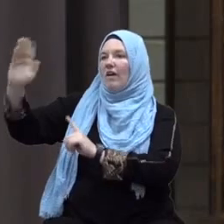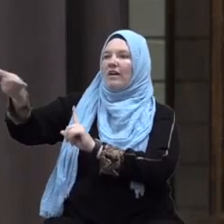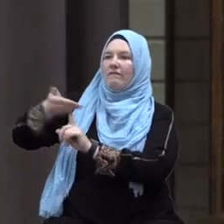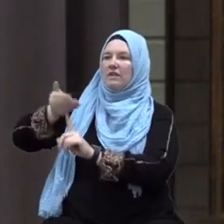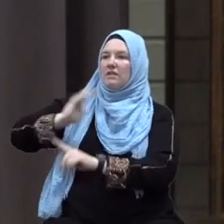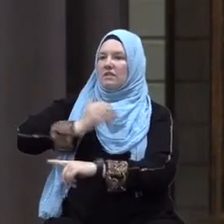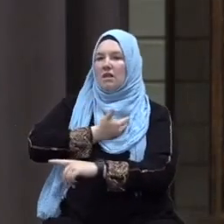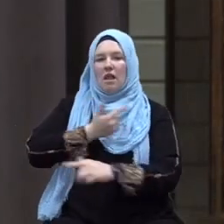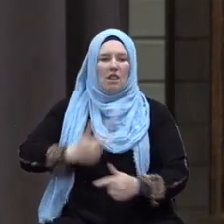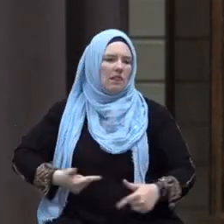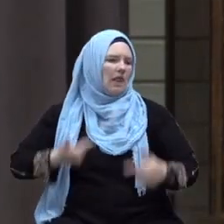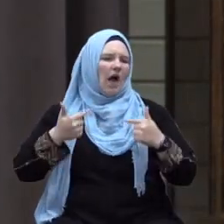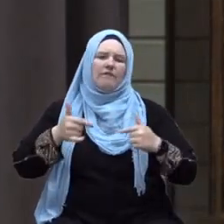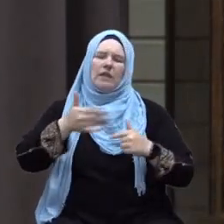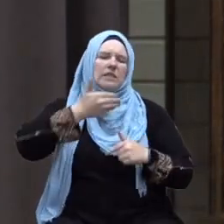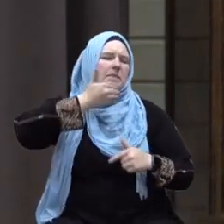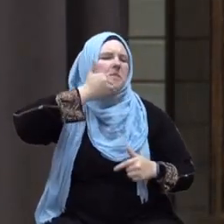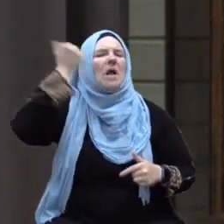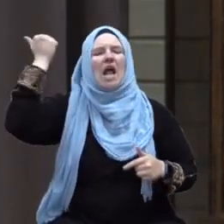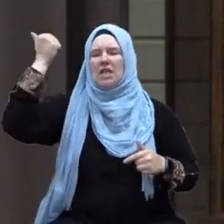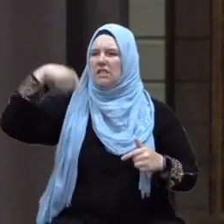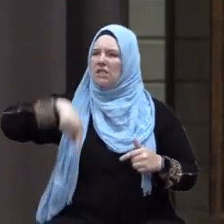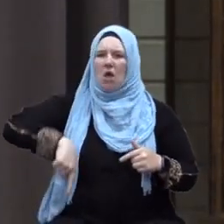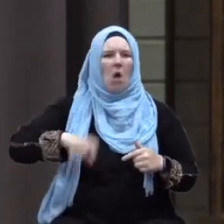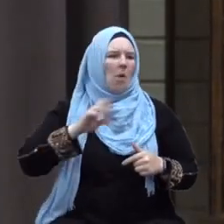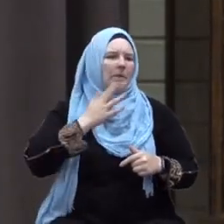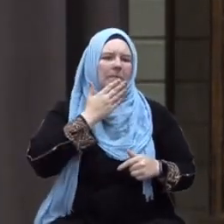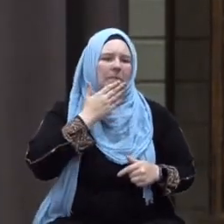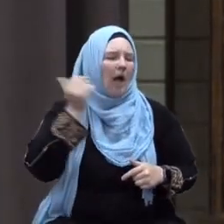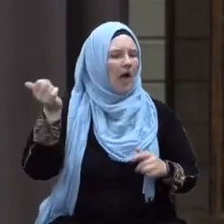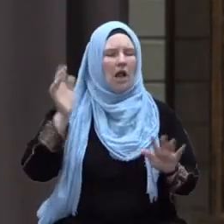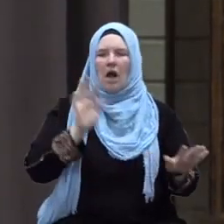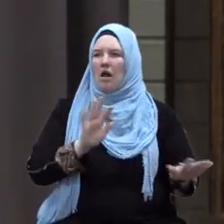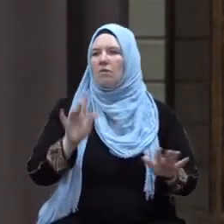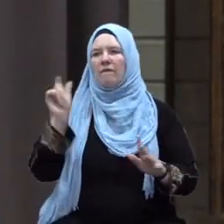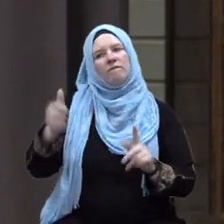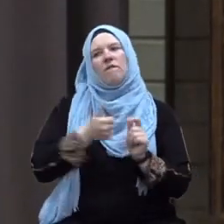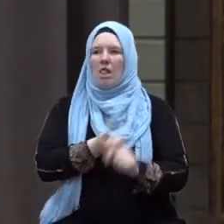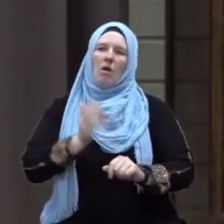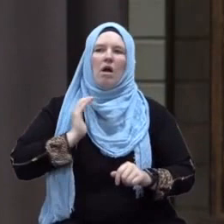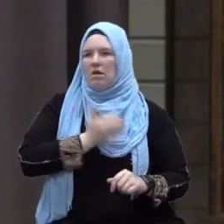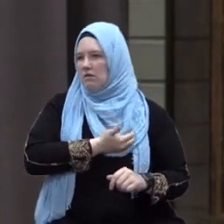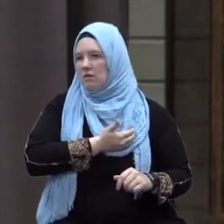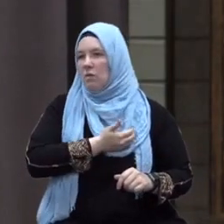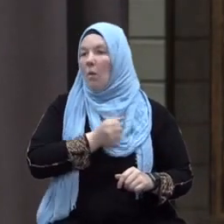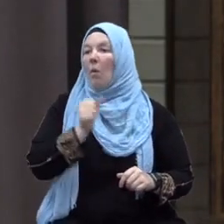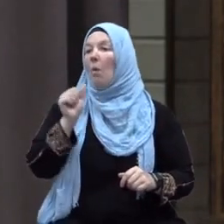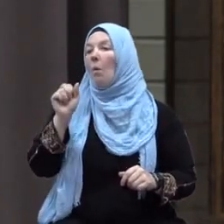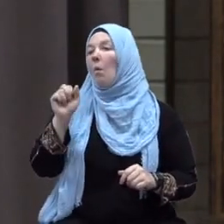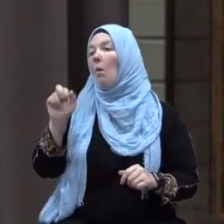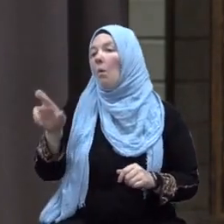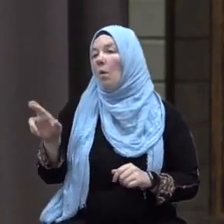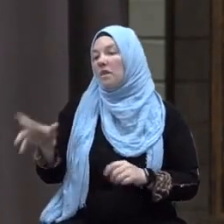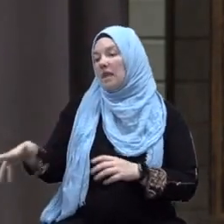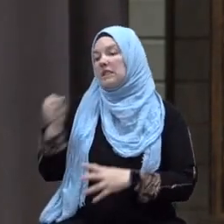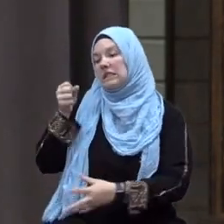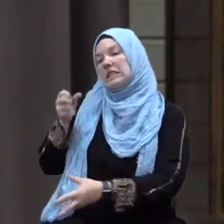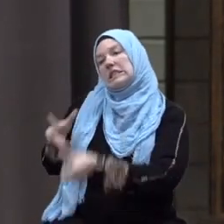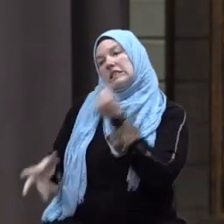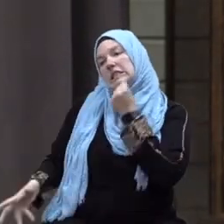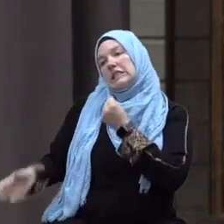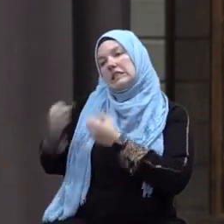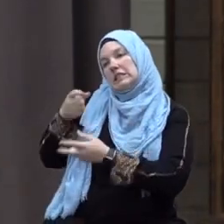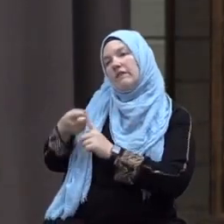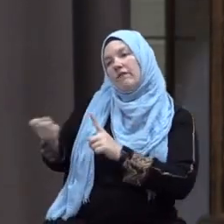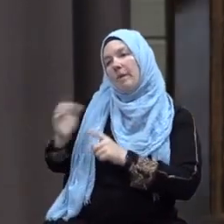this life is the end all and be all and we follow their lead, or that they take from us everything